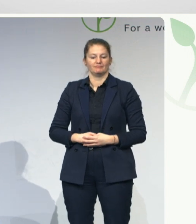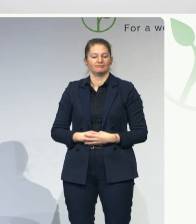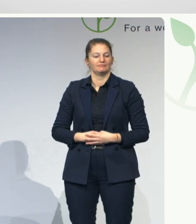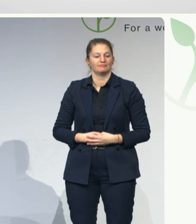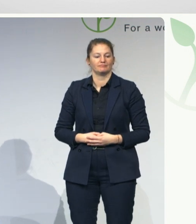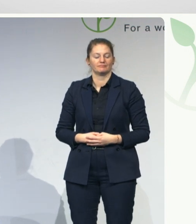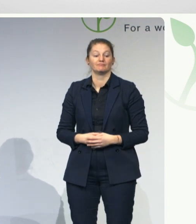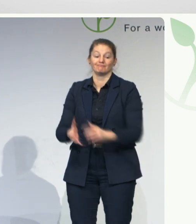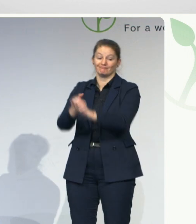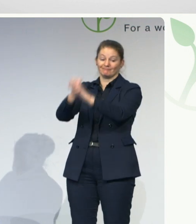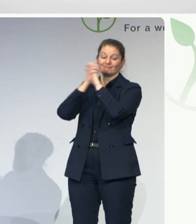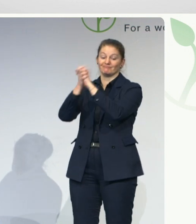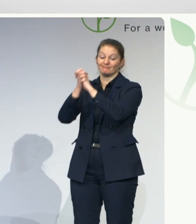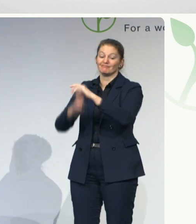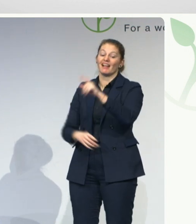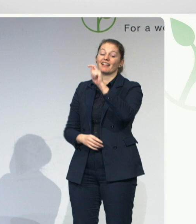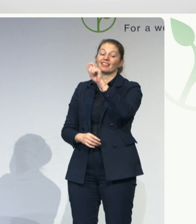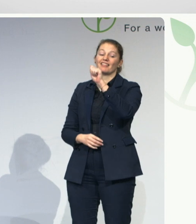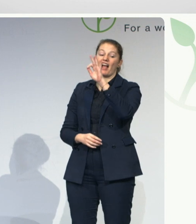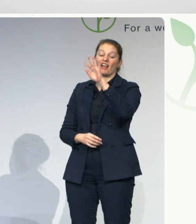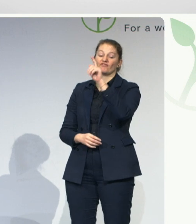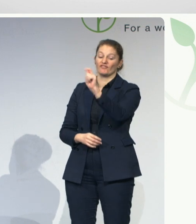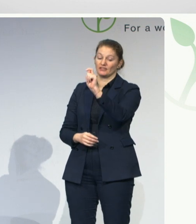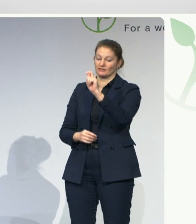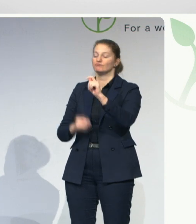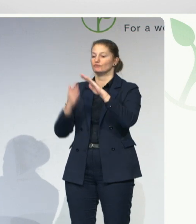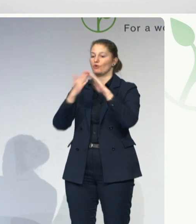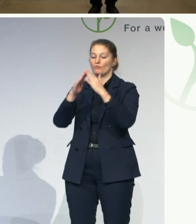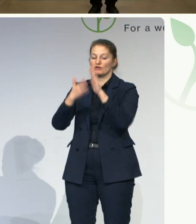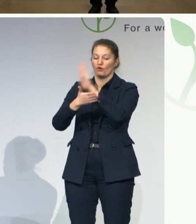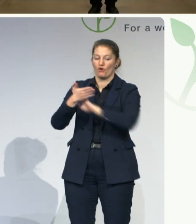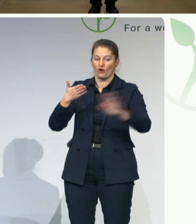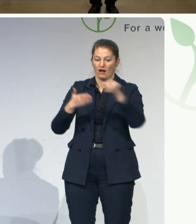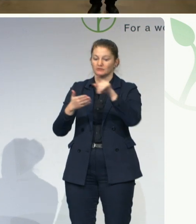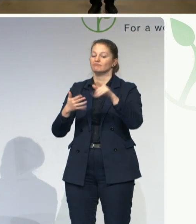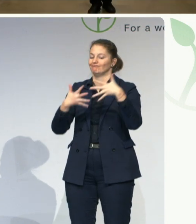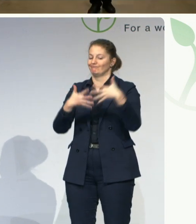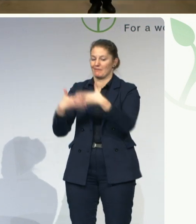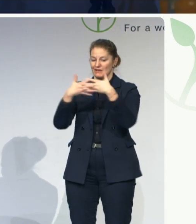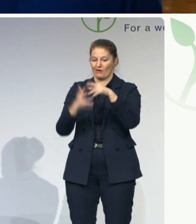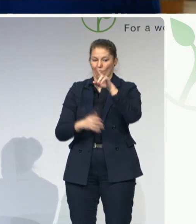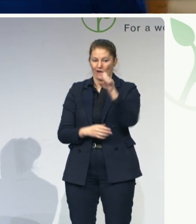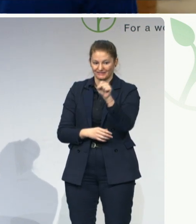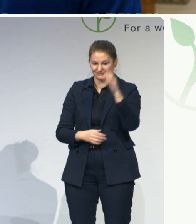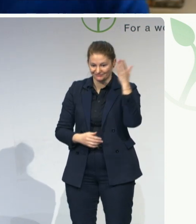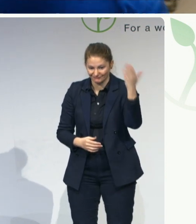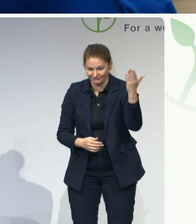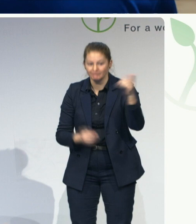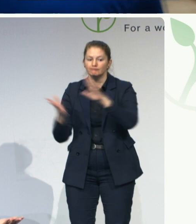Congratulations to Taft Community College from the United States for their transition to independent living program. The program